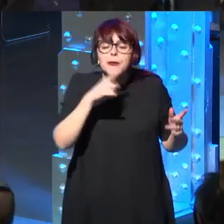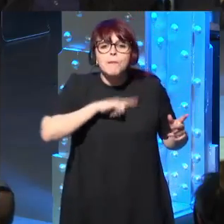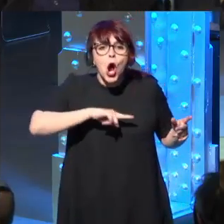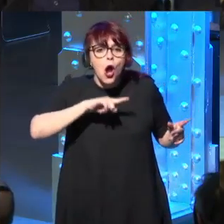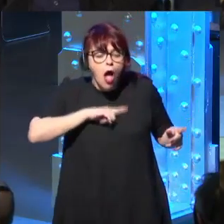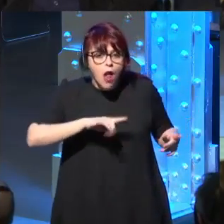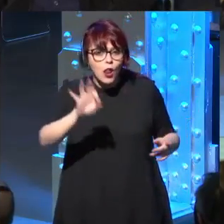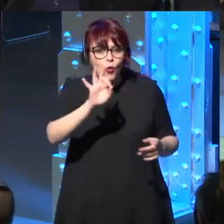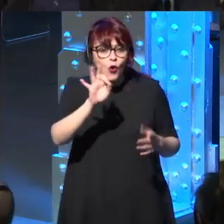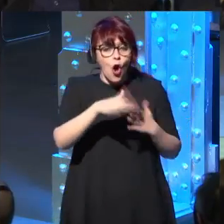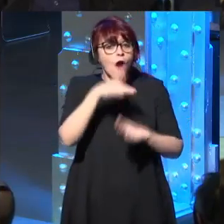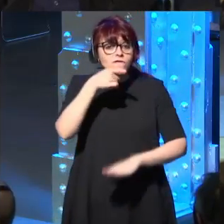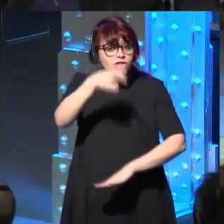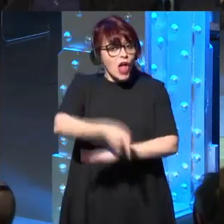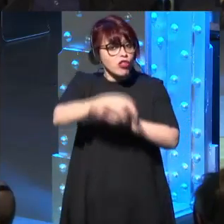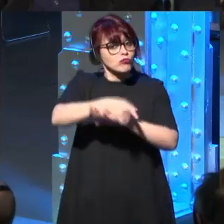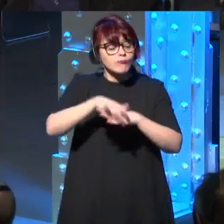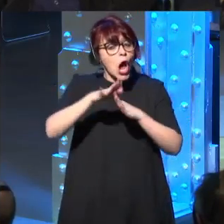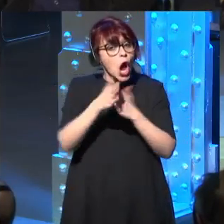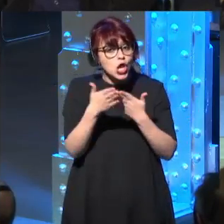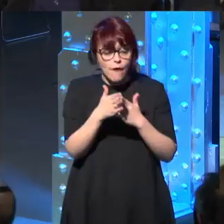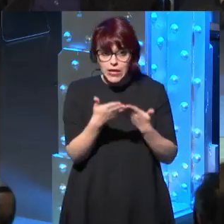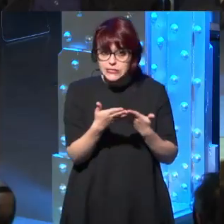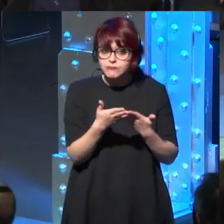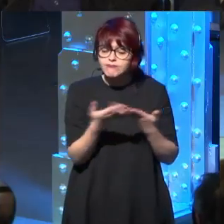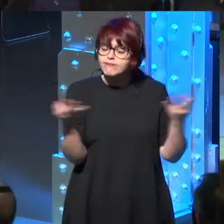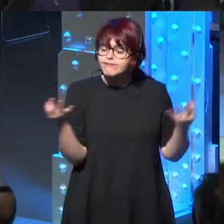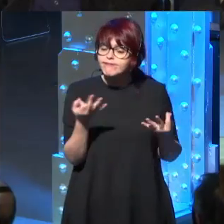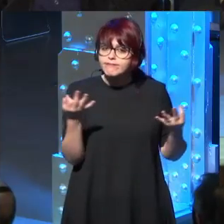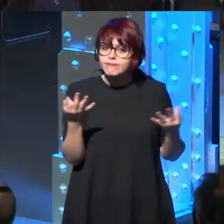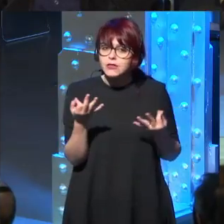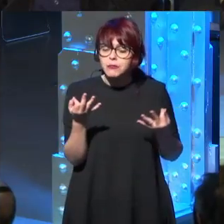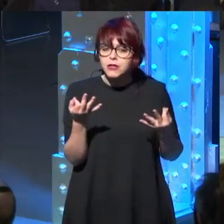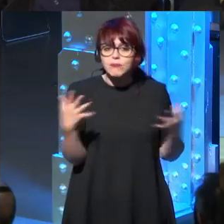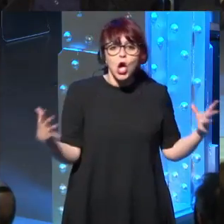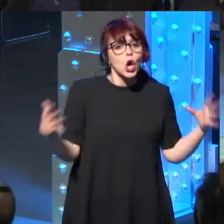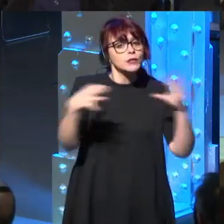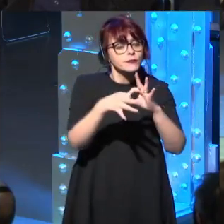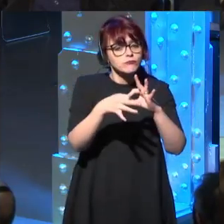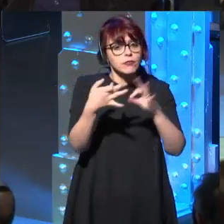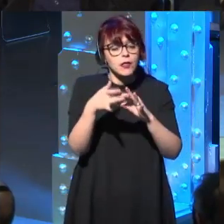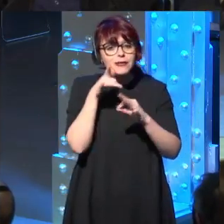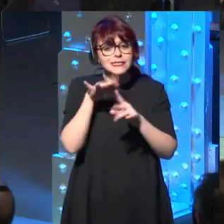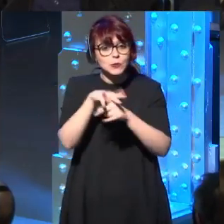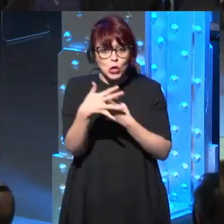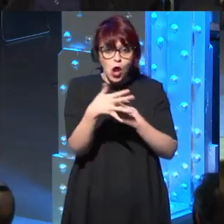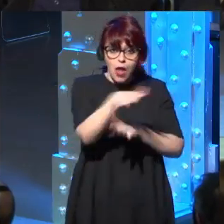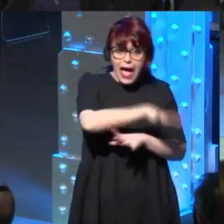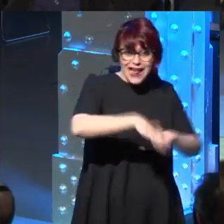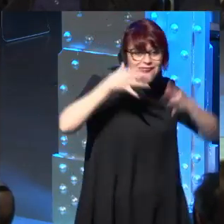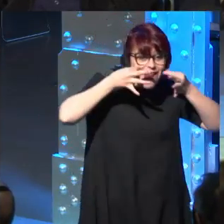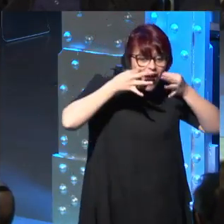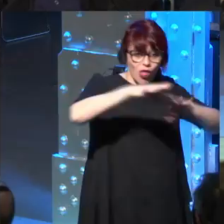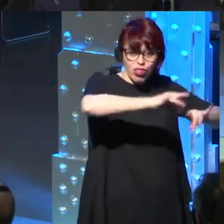novelist, it is the connection between this thing and the high-floating big ideas that I